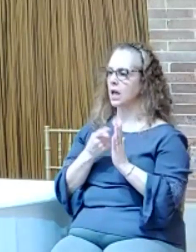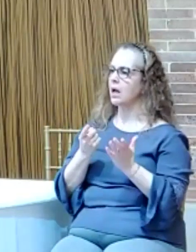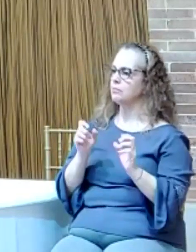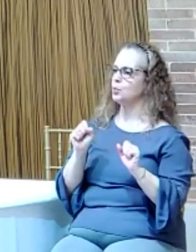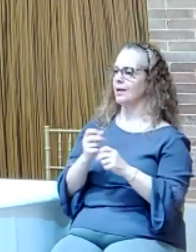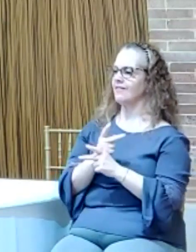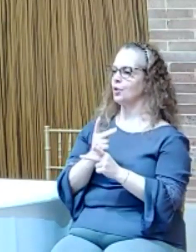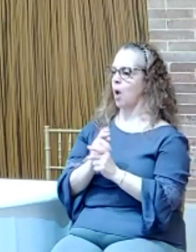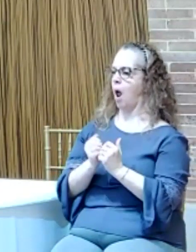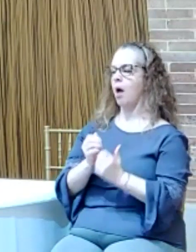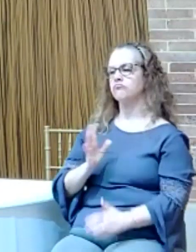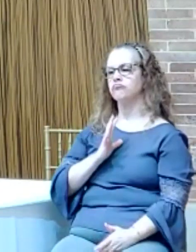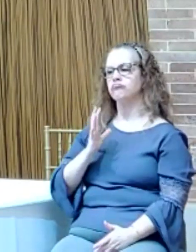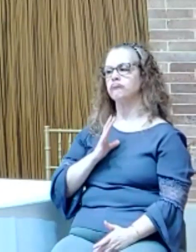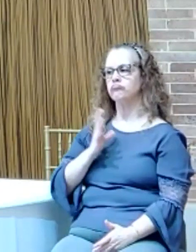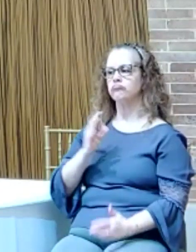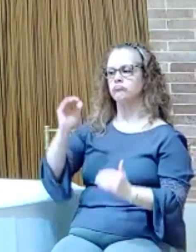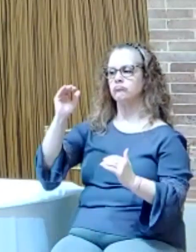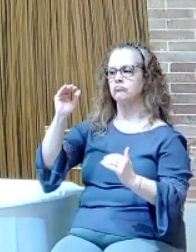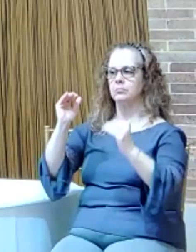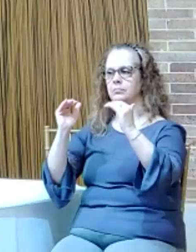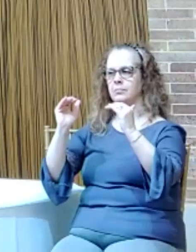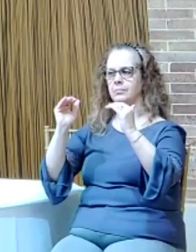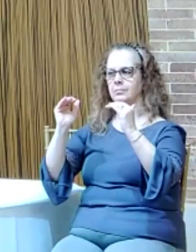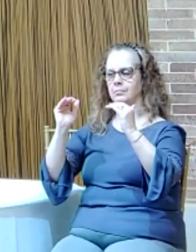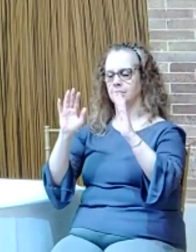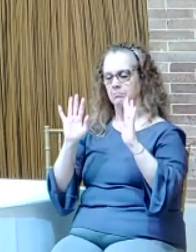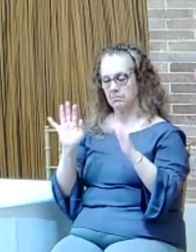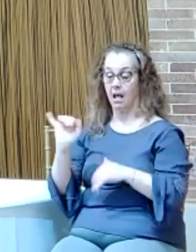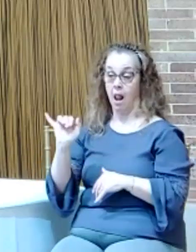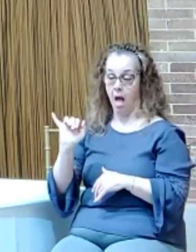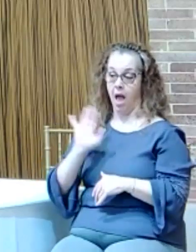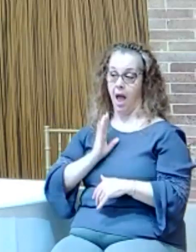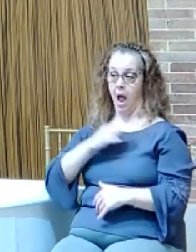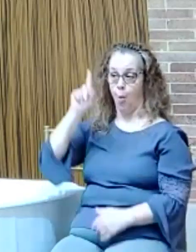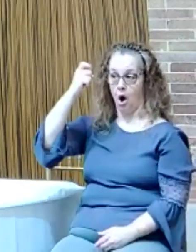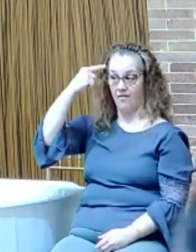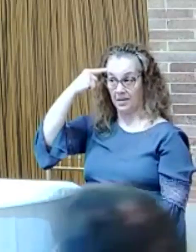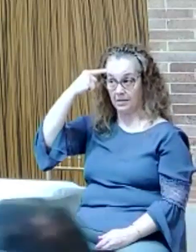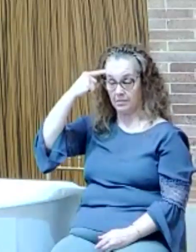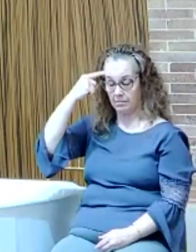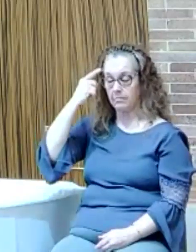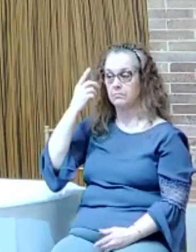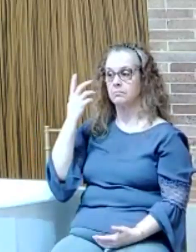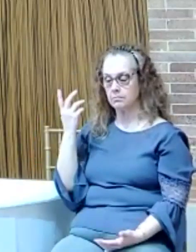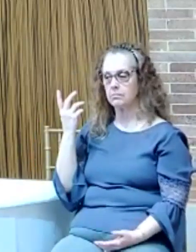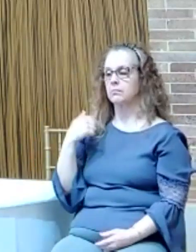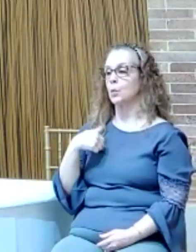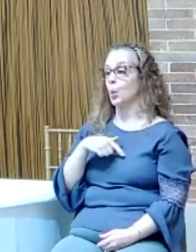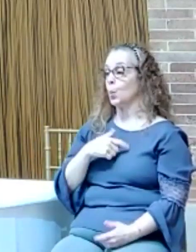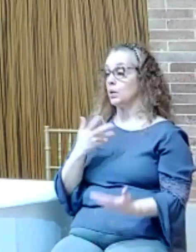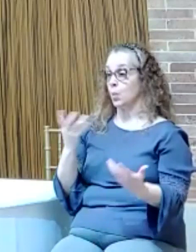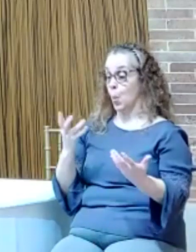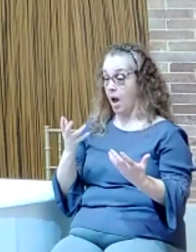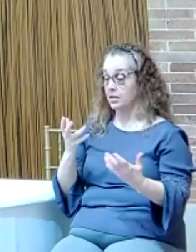assert this um our government the US government did this for sure we maintained